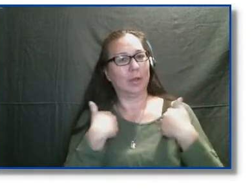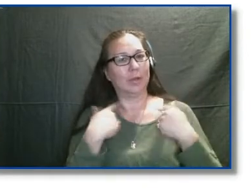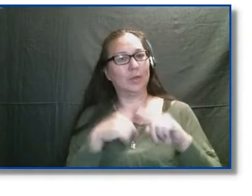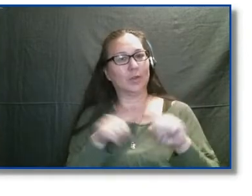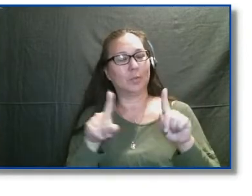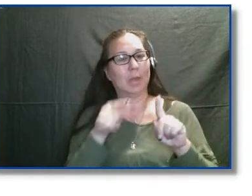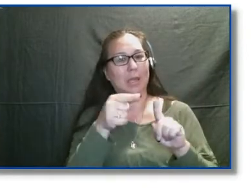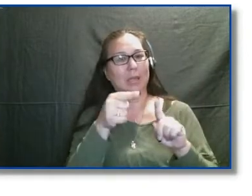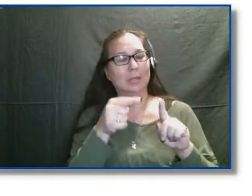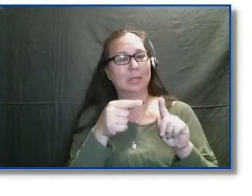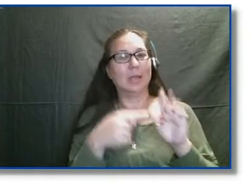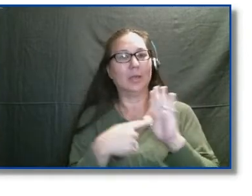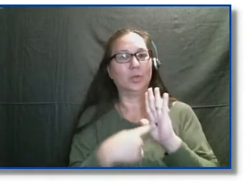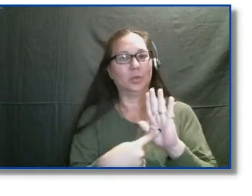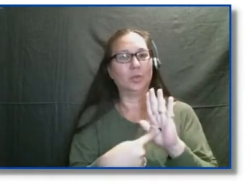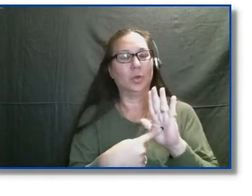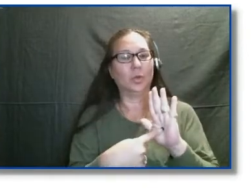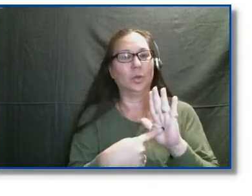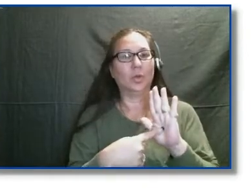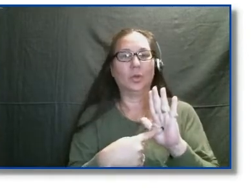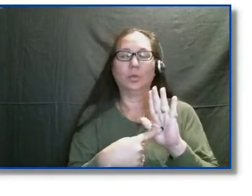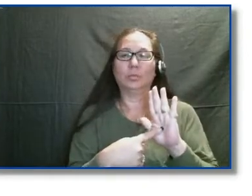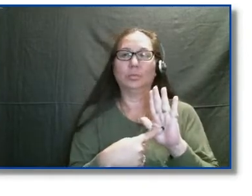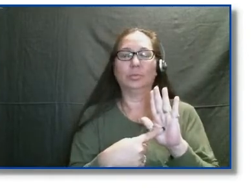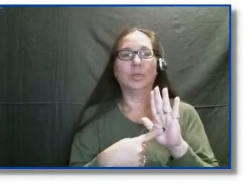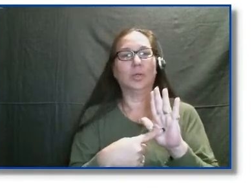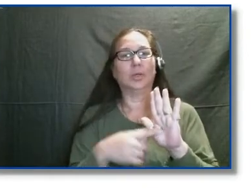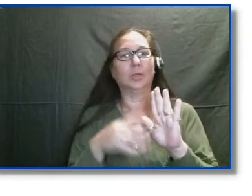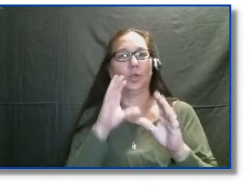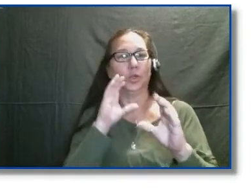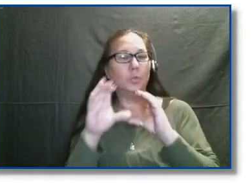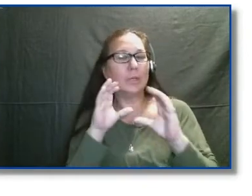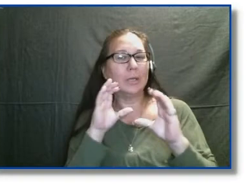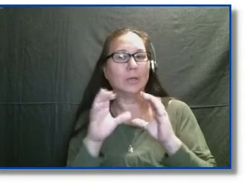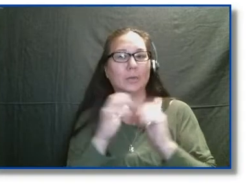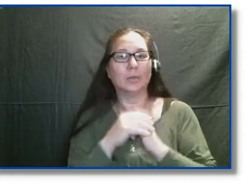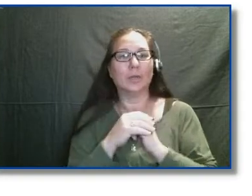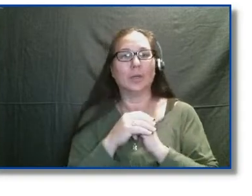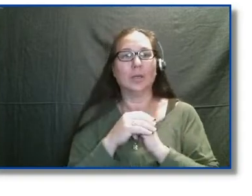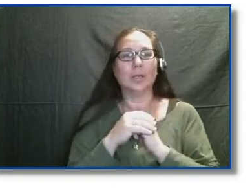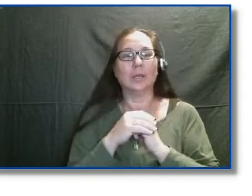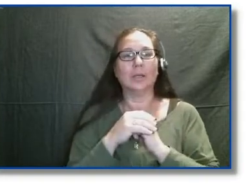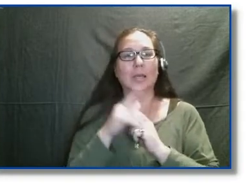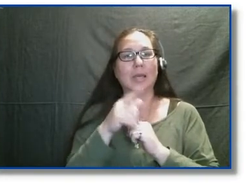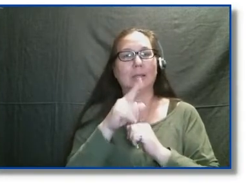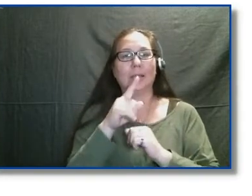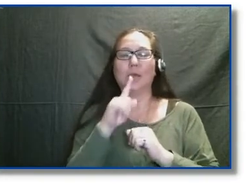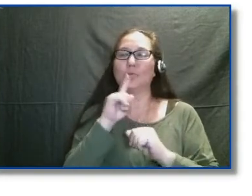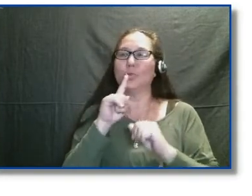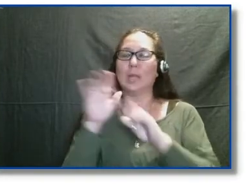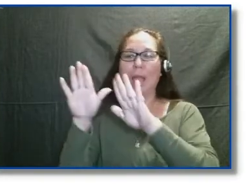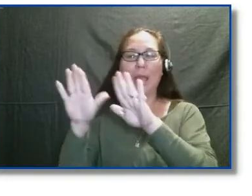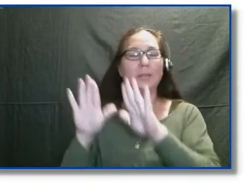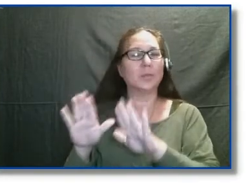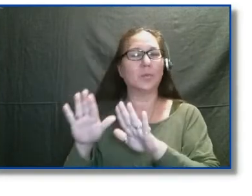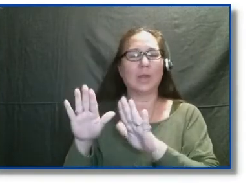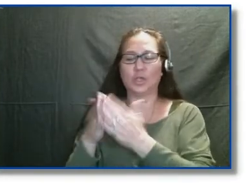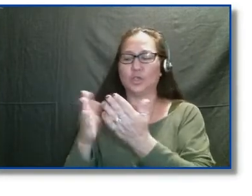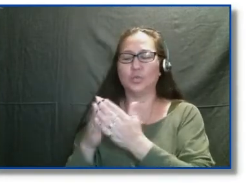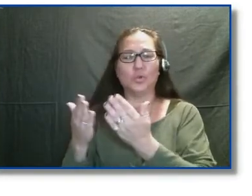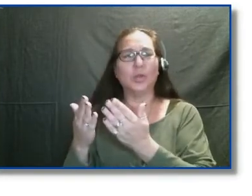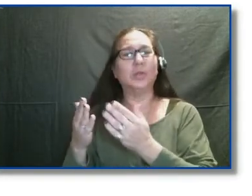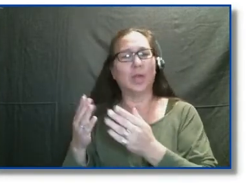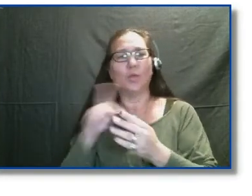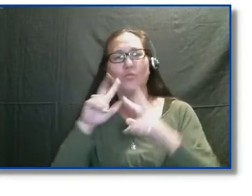first attempts at human symbolic communication. So Petzinger wrote this fantastic book that analyzes these signs,